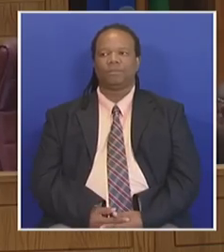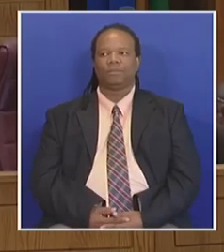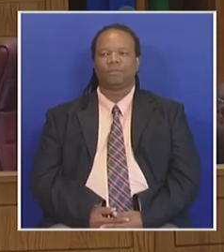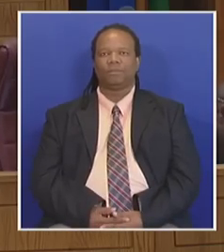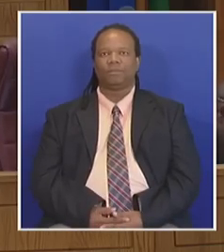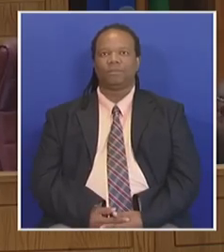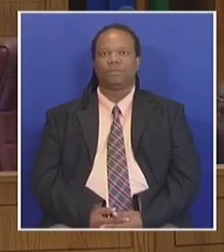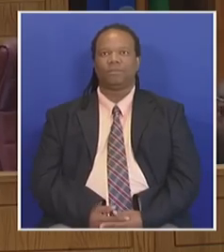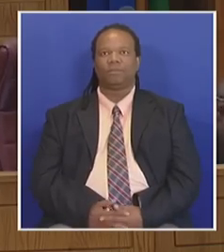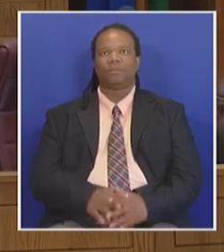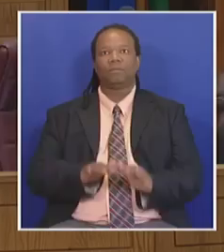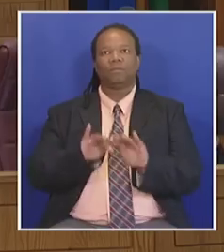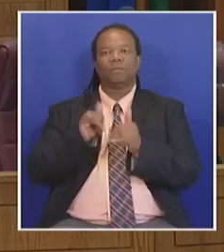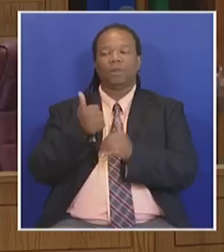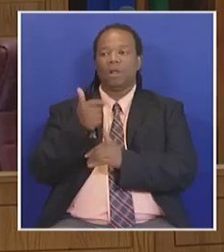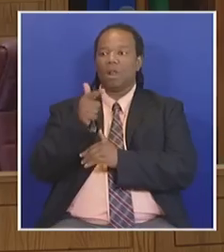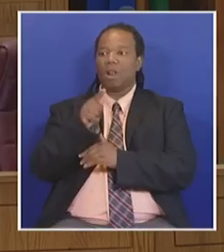Honorable Labuskafne, Honorable